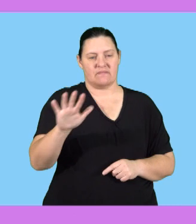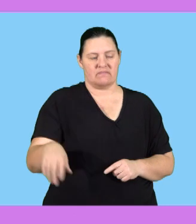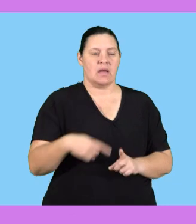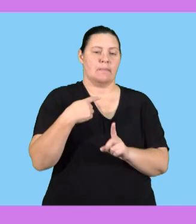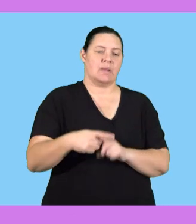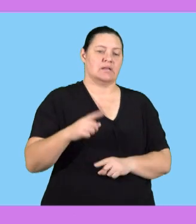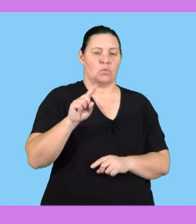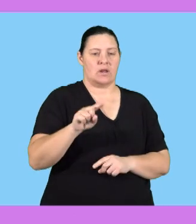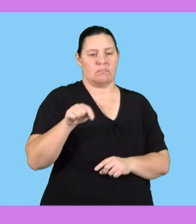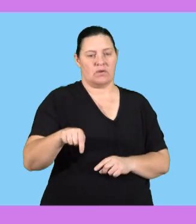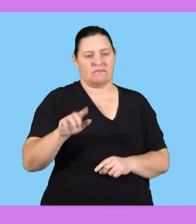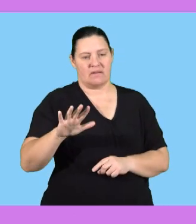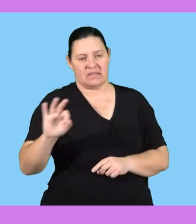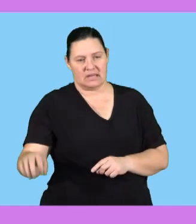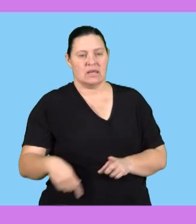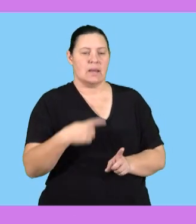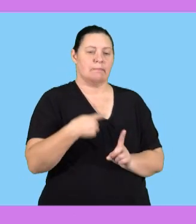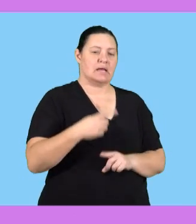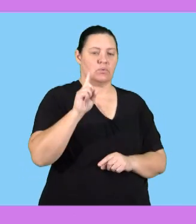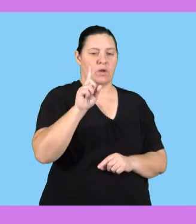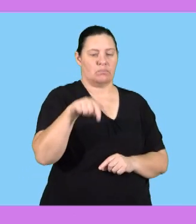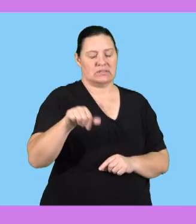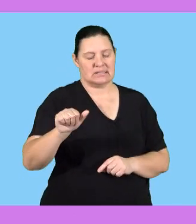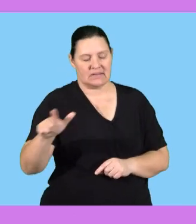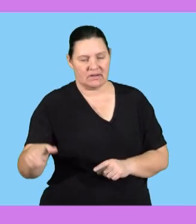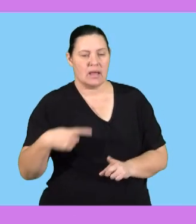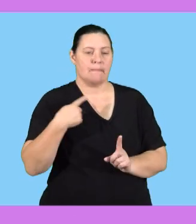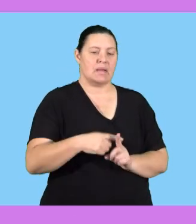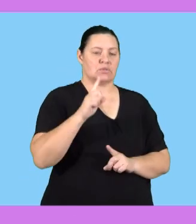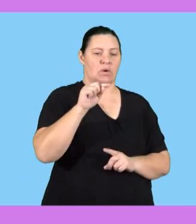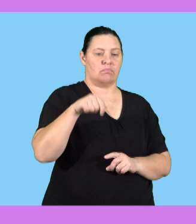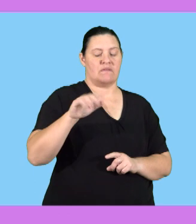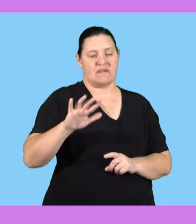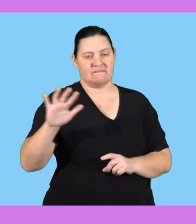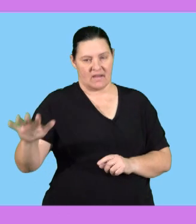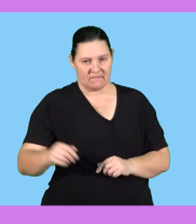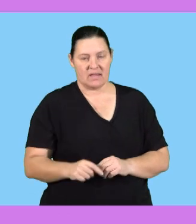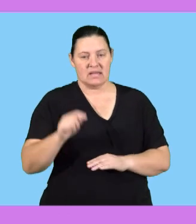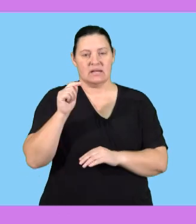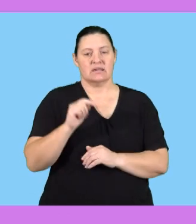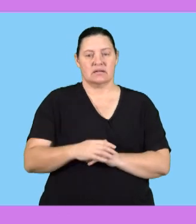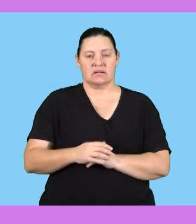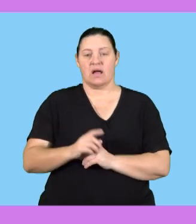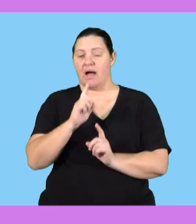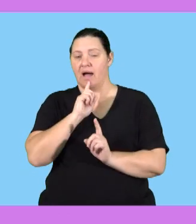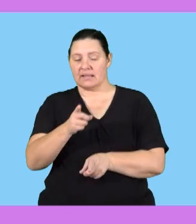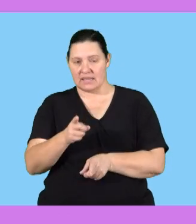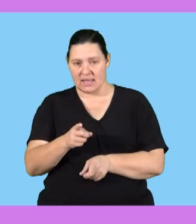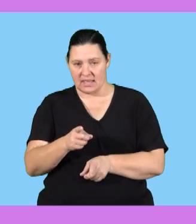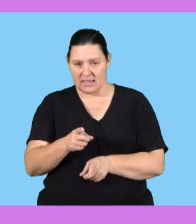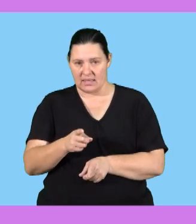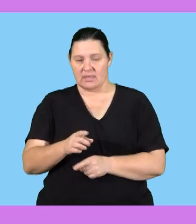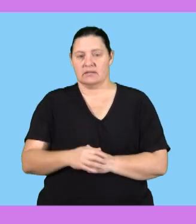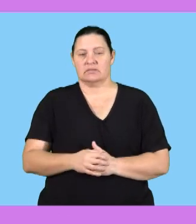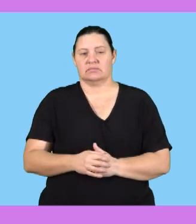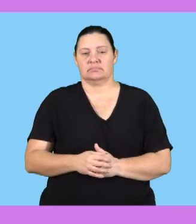plus 1.53 plus 1.67 plus your 1.55, right? That I'll